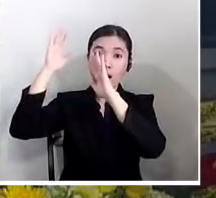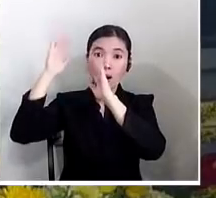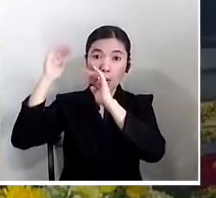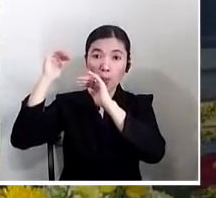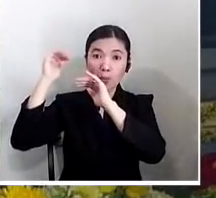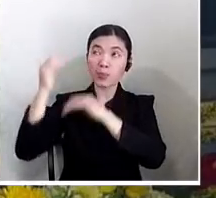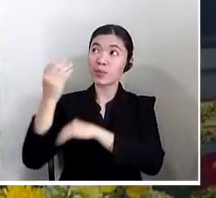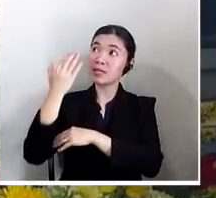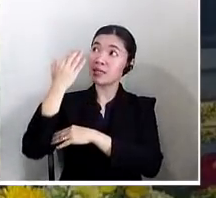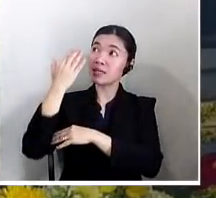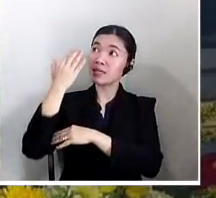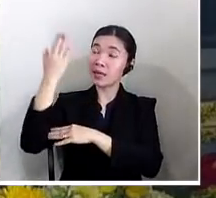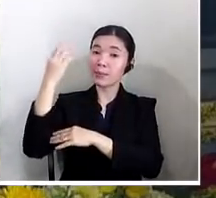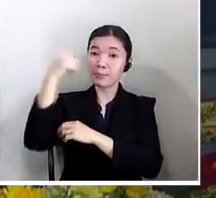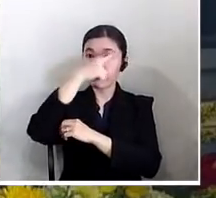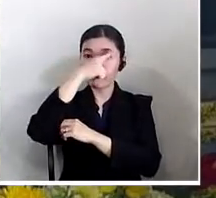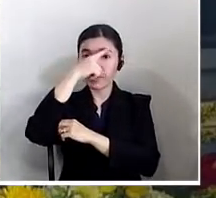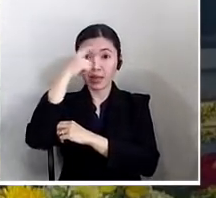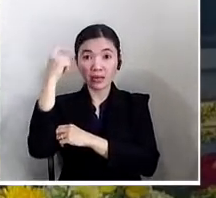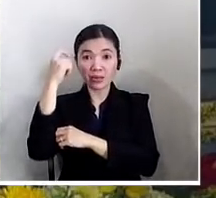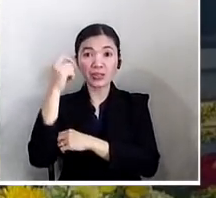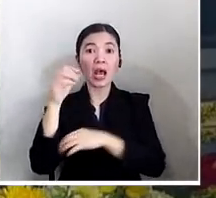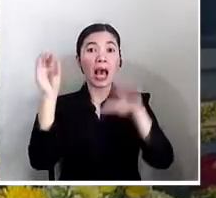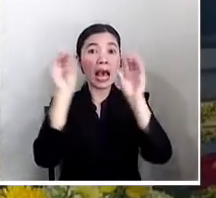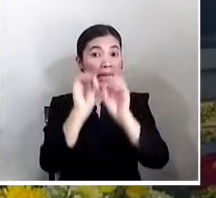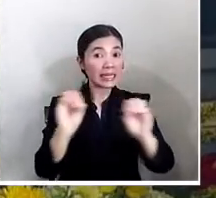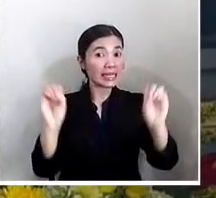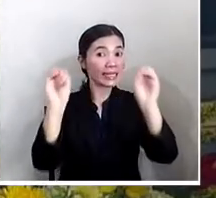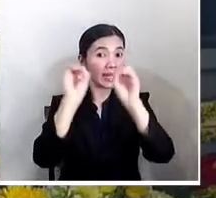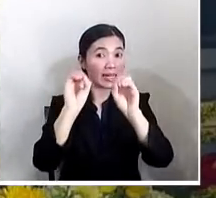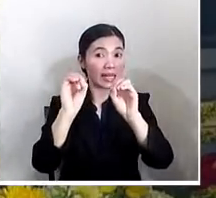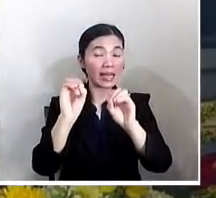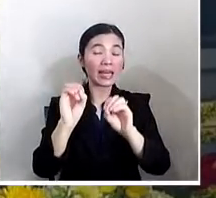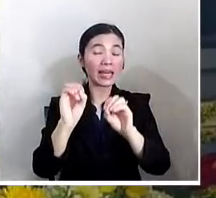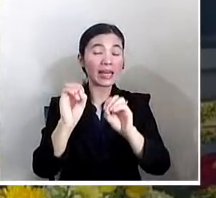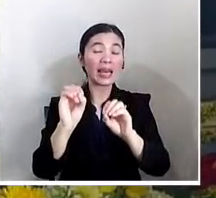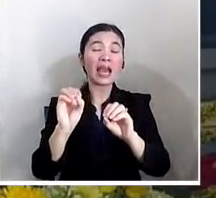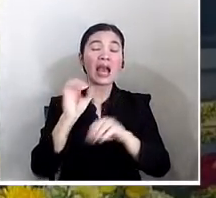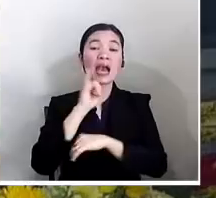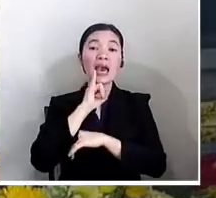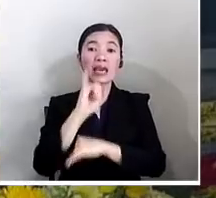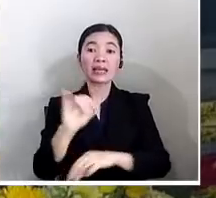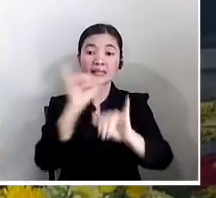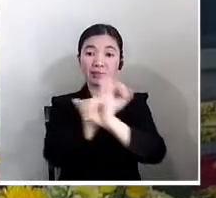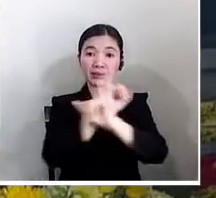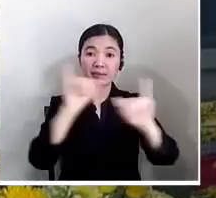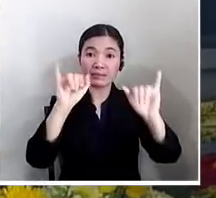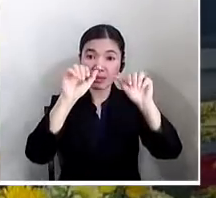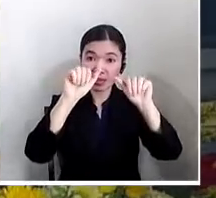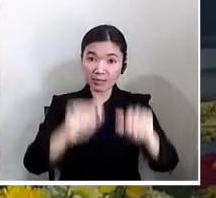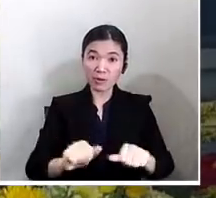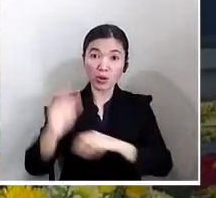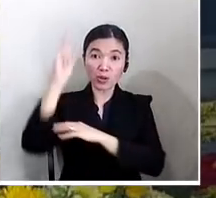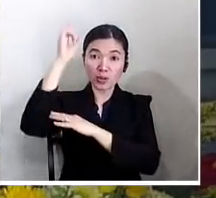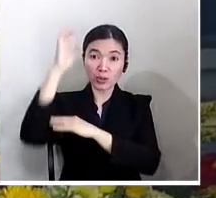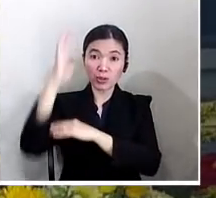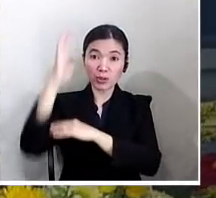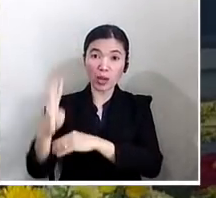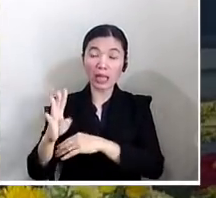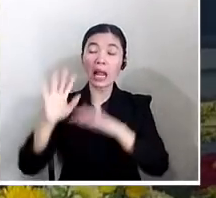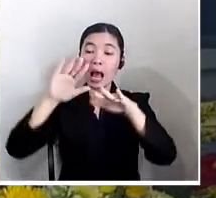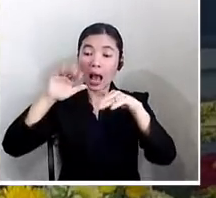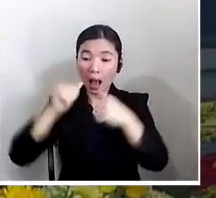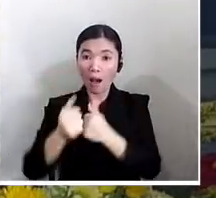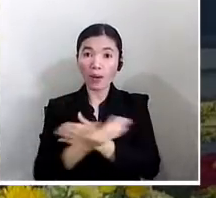because nothing is impossible with God. How could we be forgiven if we